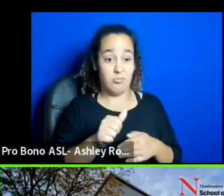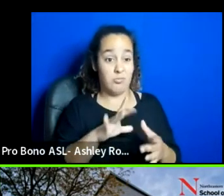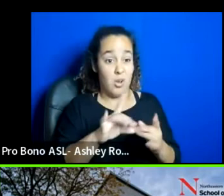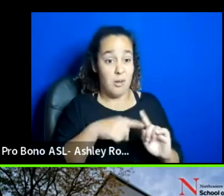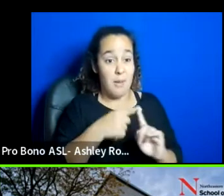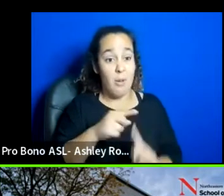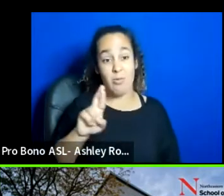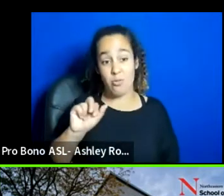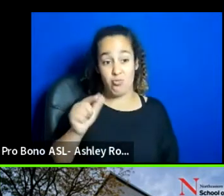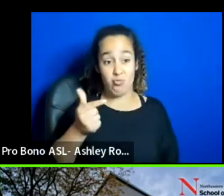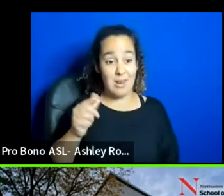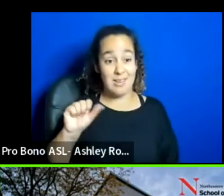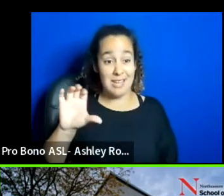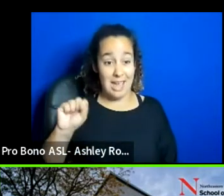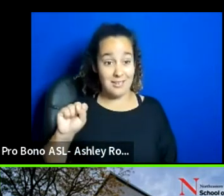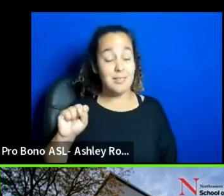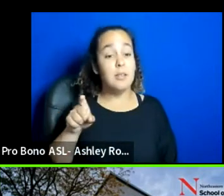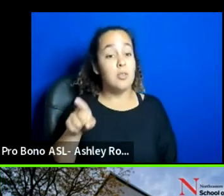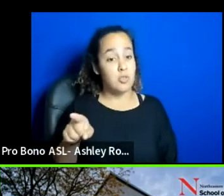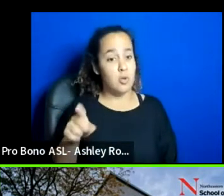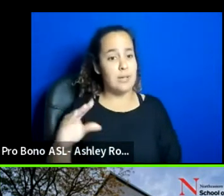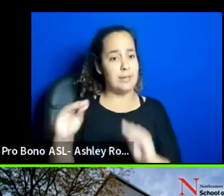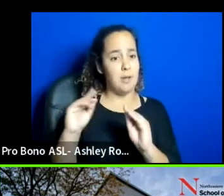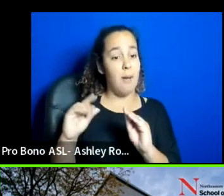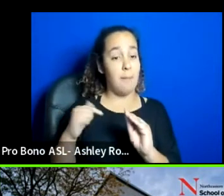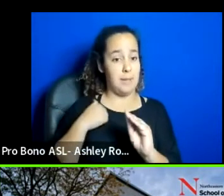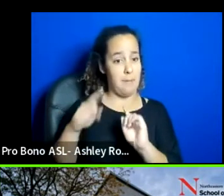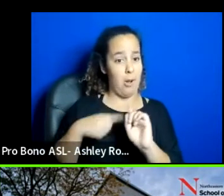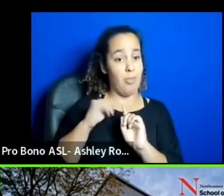taught me with that is that there's a legal history of